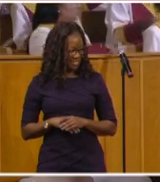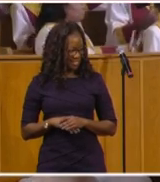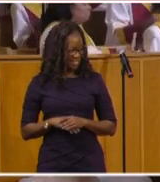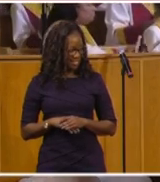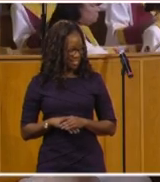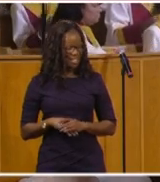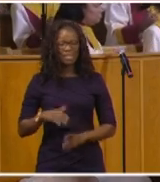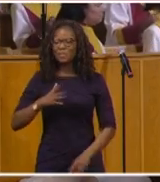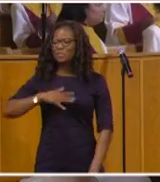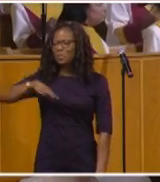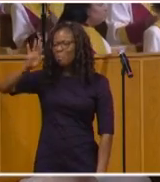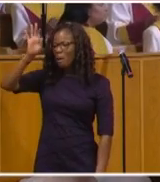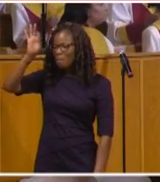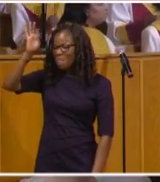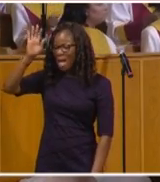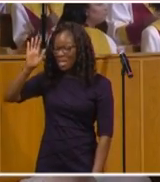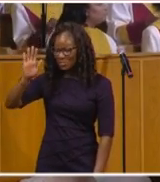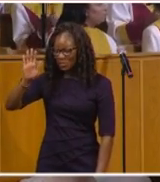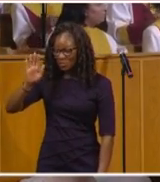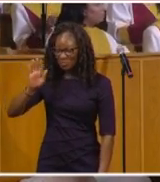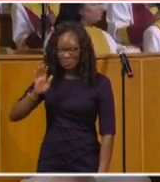My pastor,